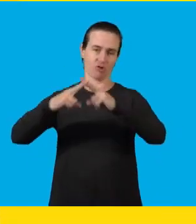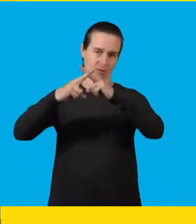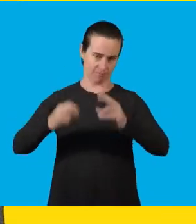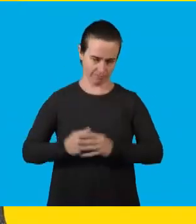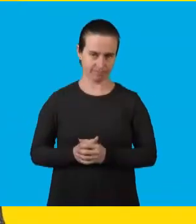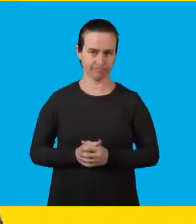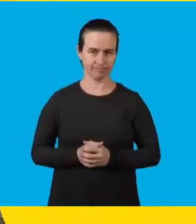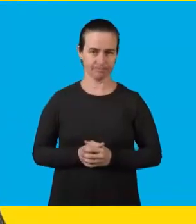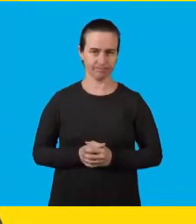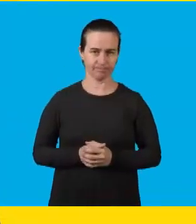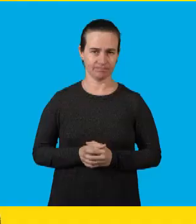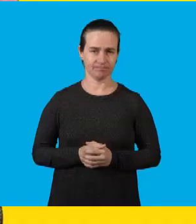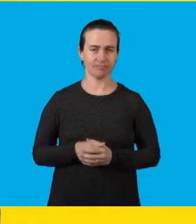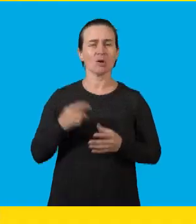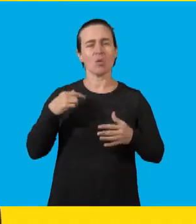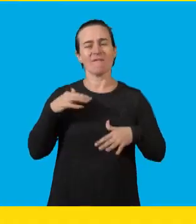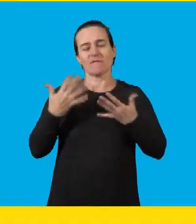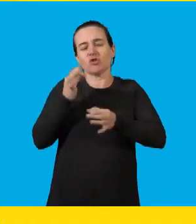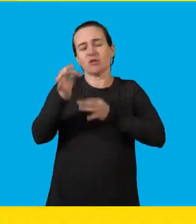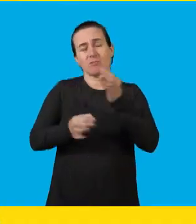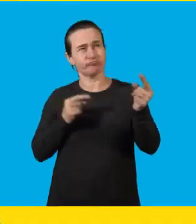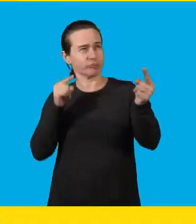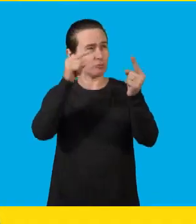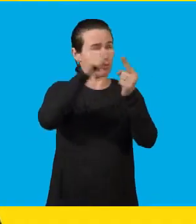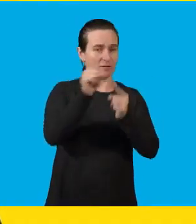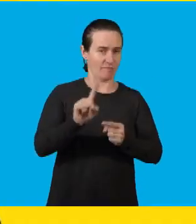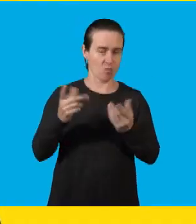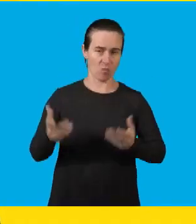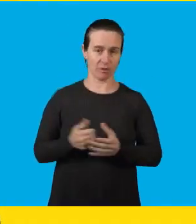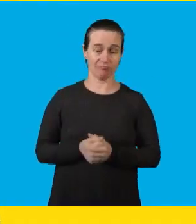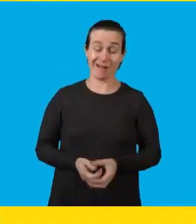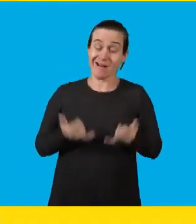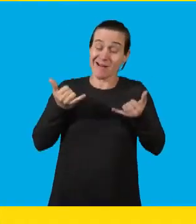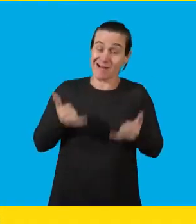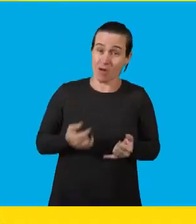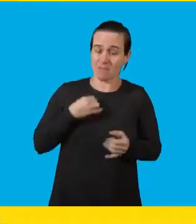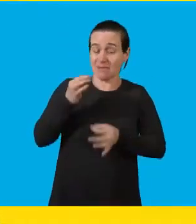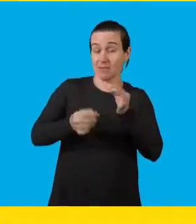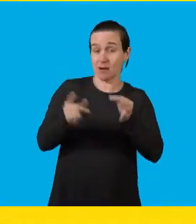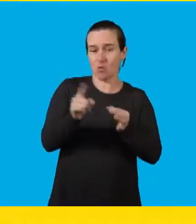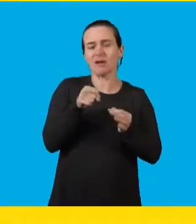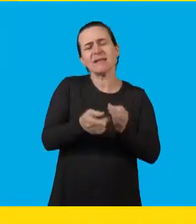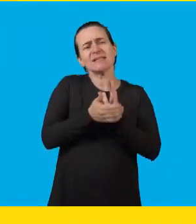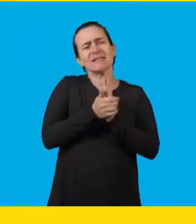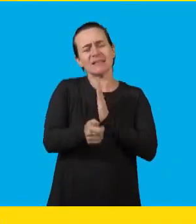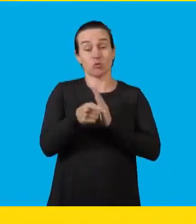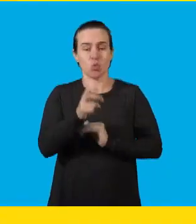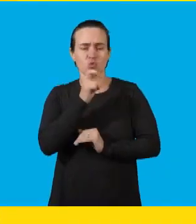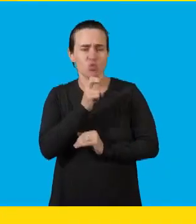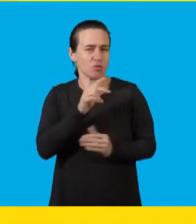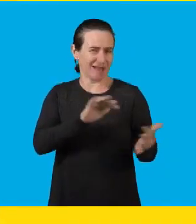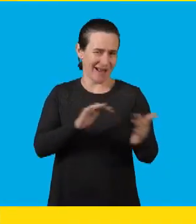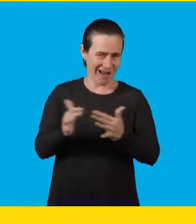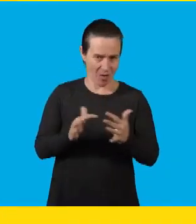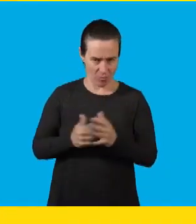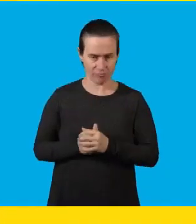Gap. Now, we've looked at our objectives for the lesson. Now let's look at the skills and how to apply them. So